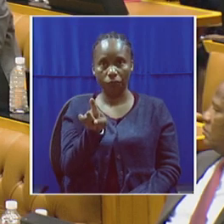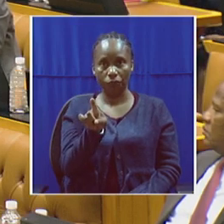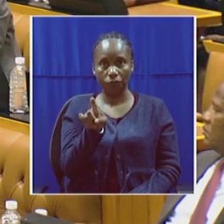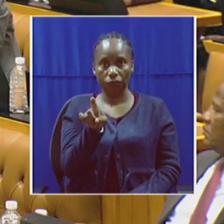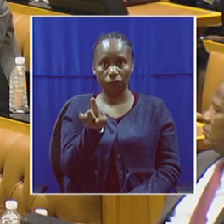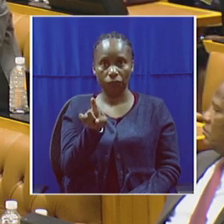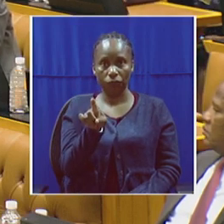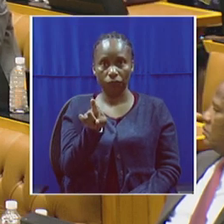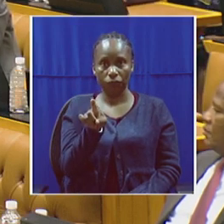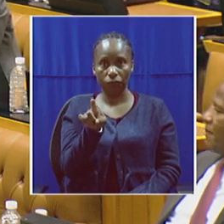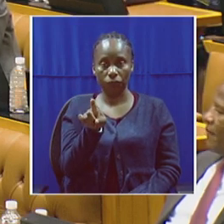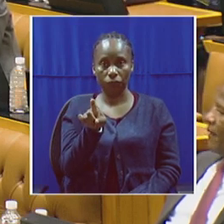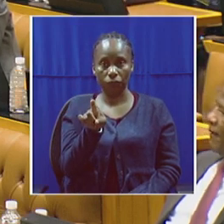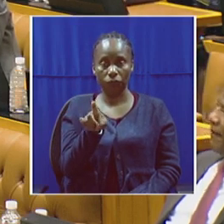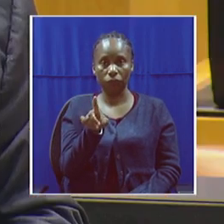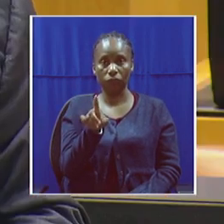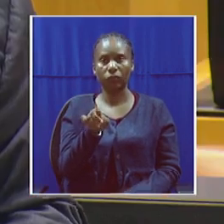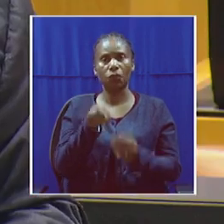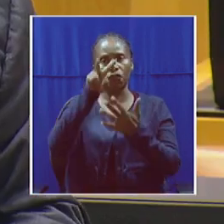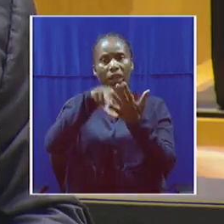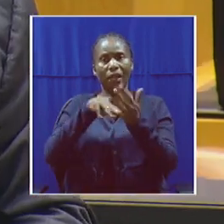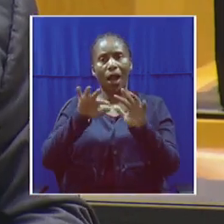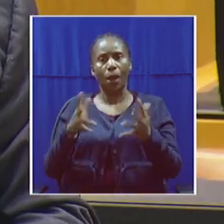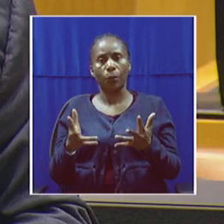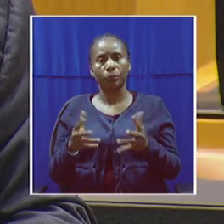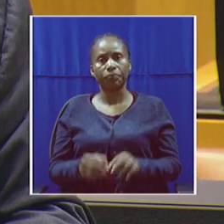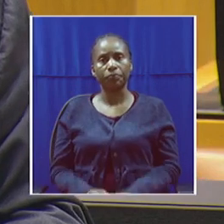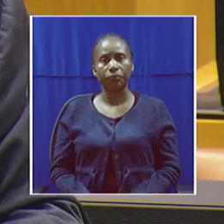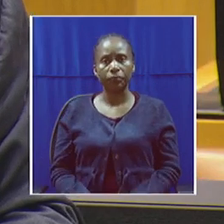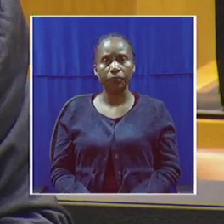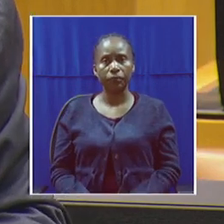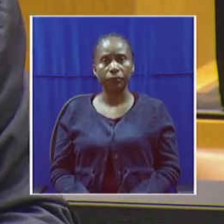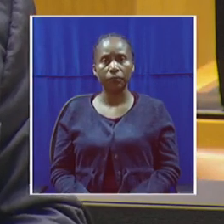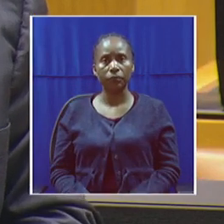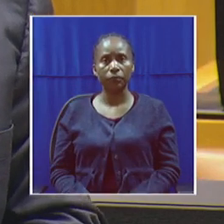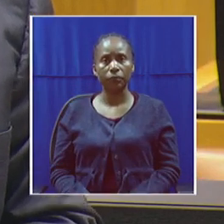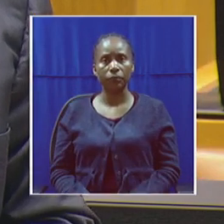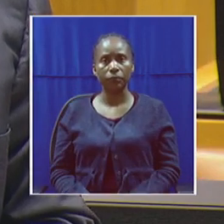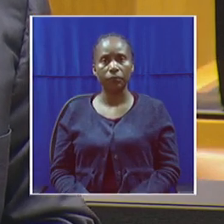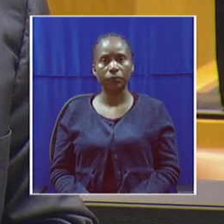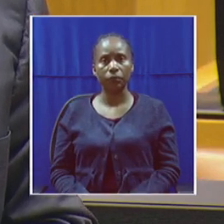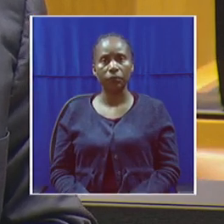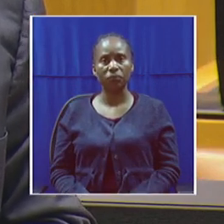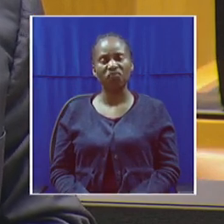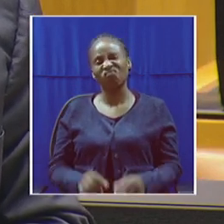question uh is as follows uh where certain